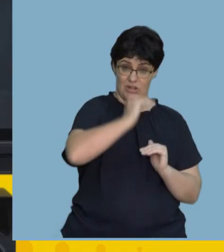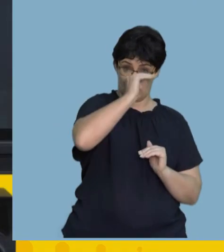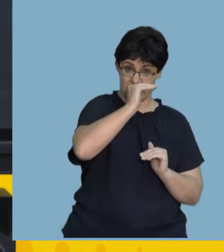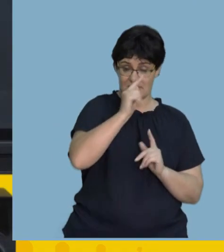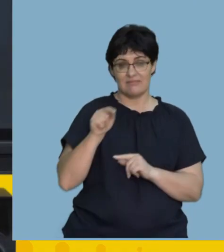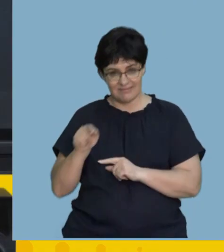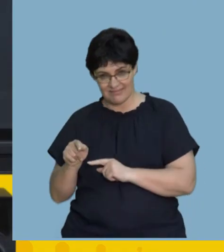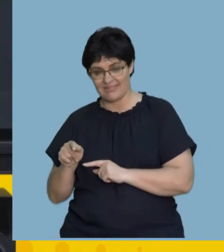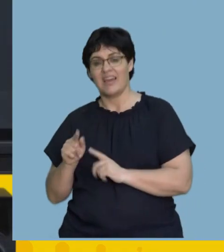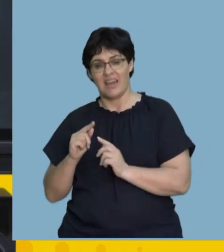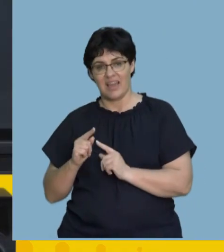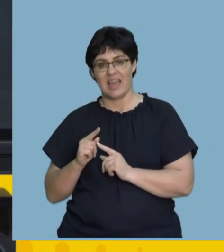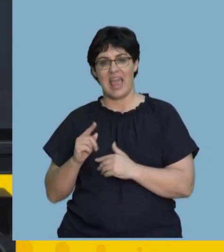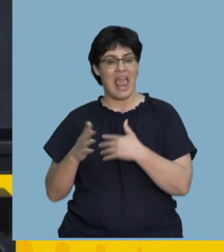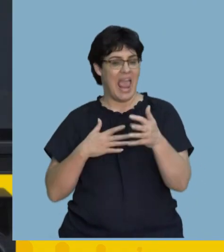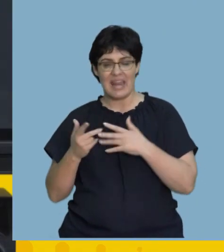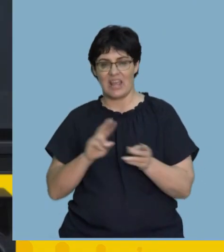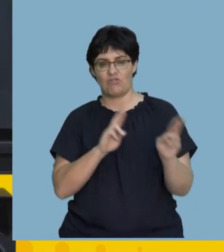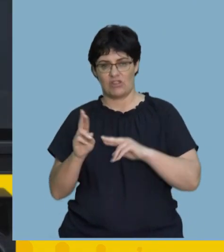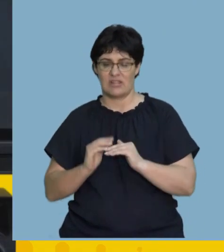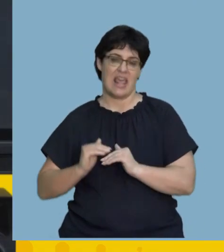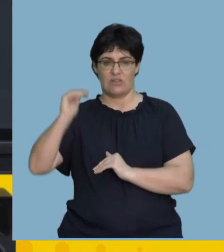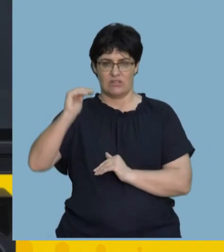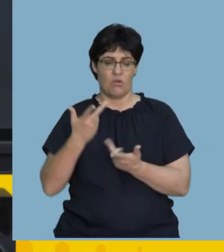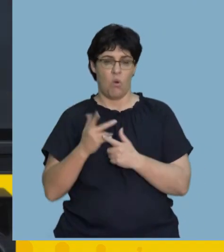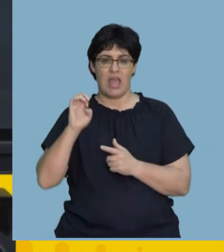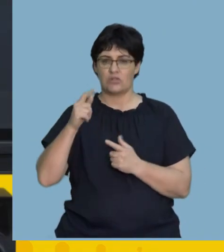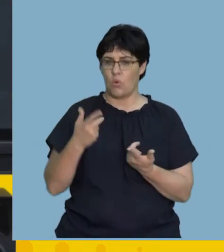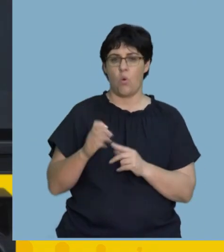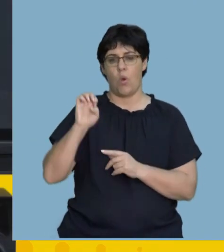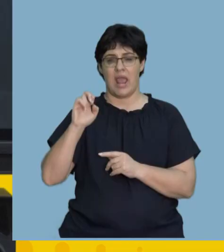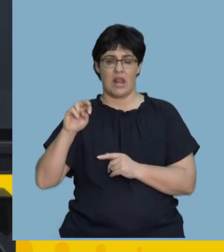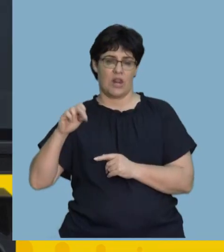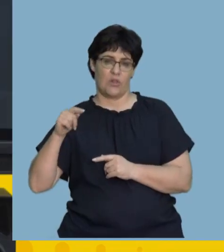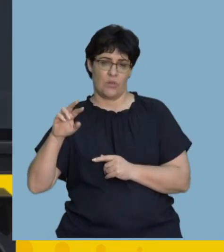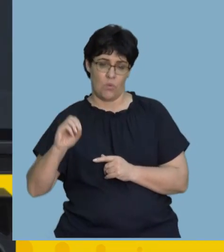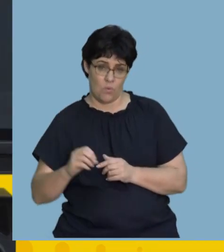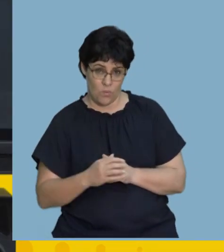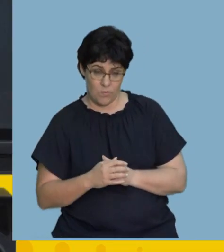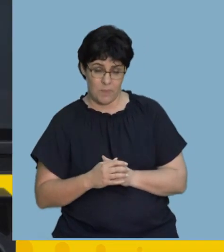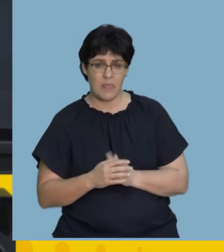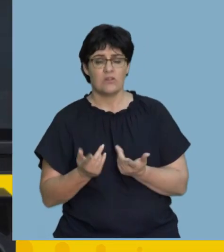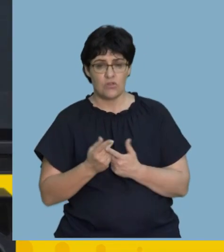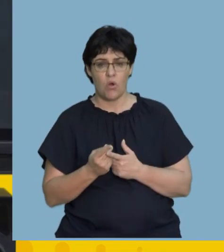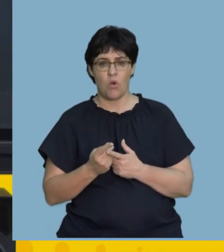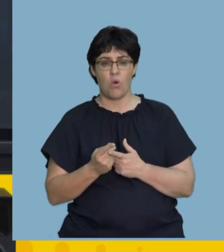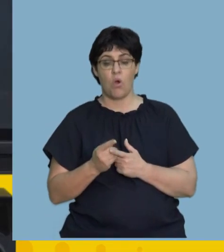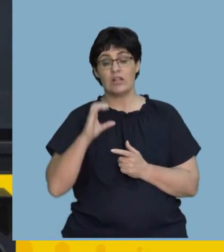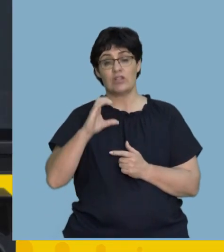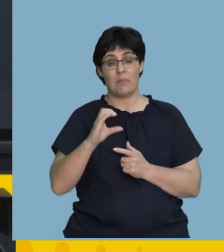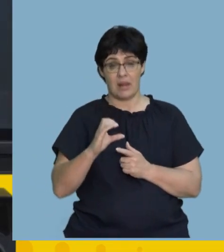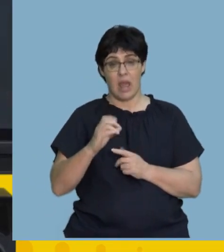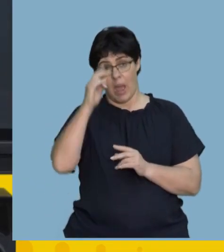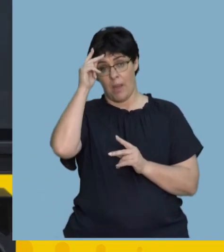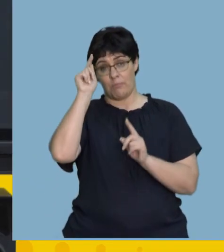effectively increases the rate of any reaction, be it exothermic or endothermic. However, according to the Le Chatelet's principle,